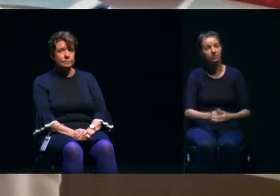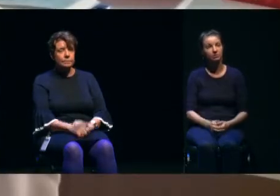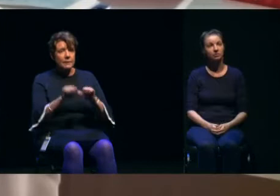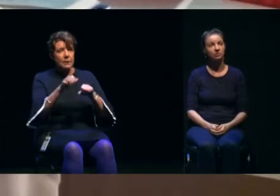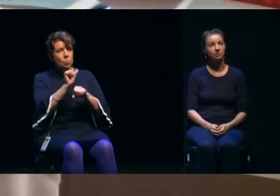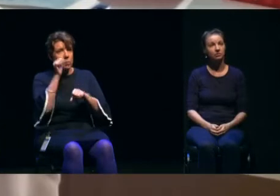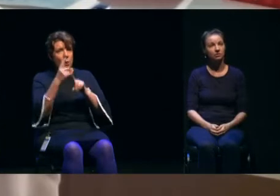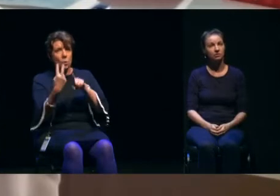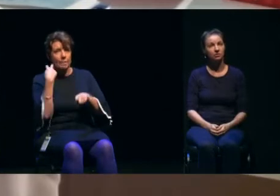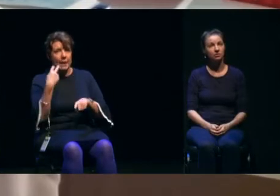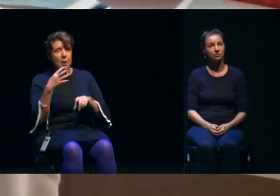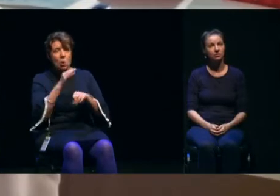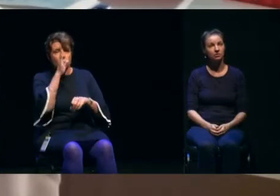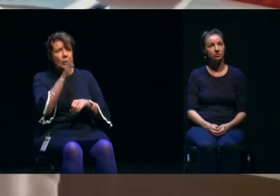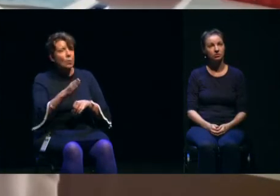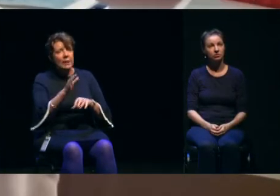absolutely. Because